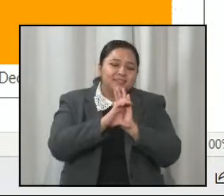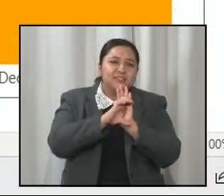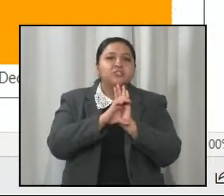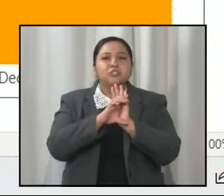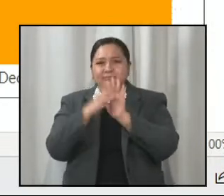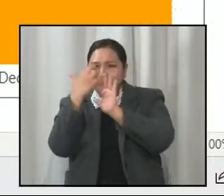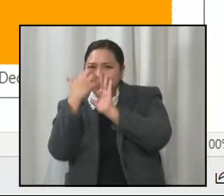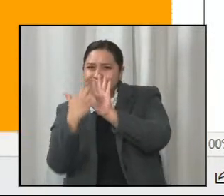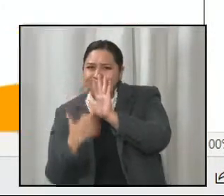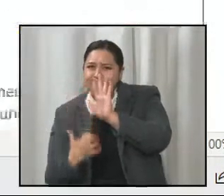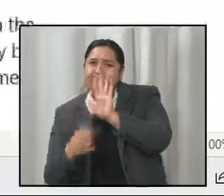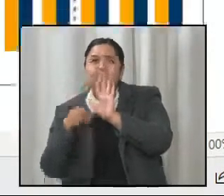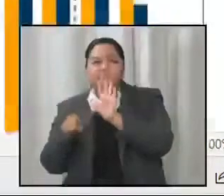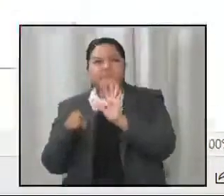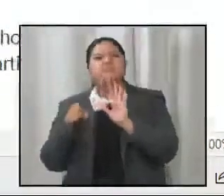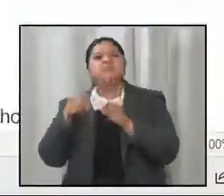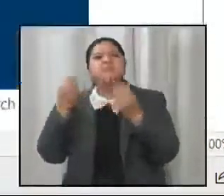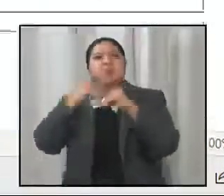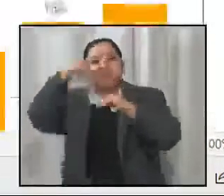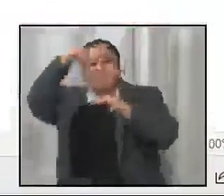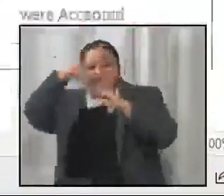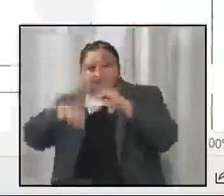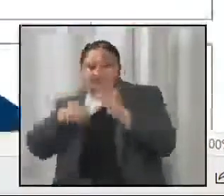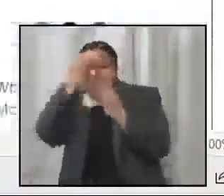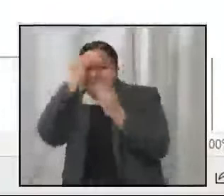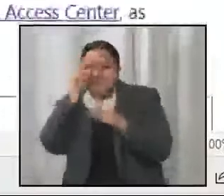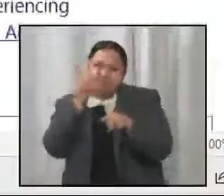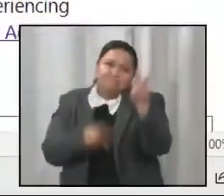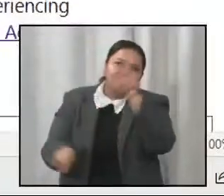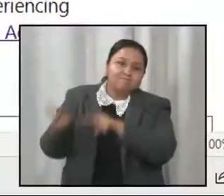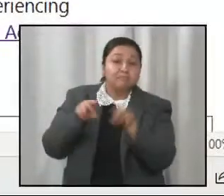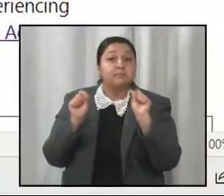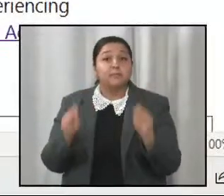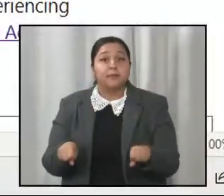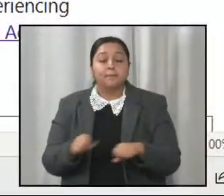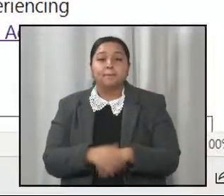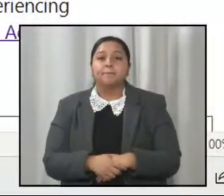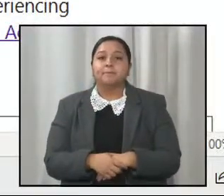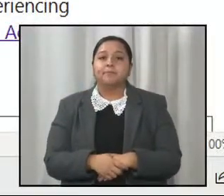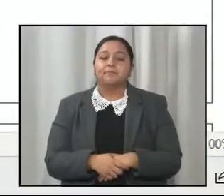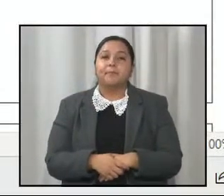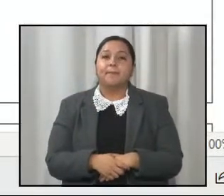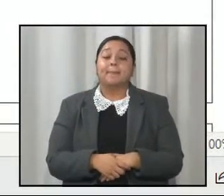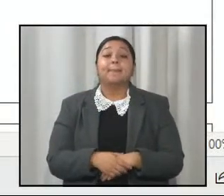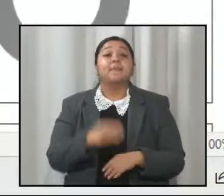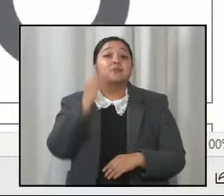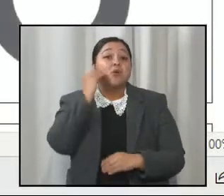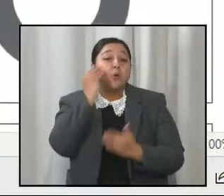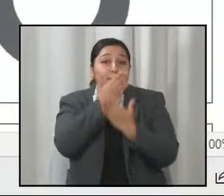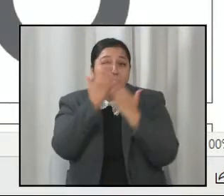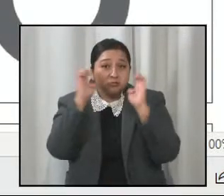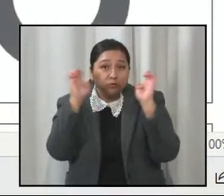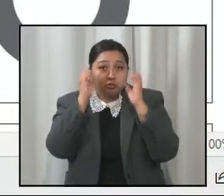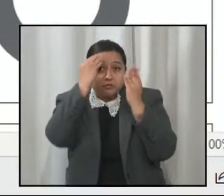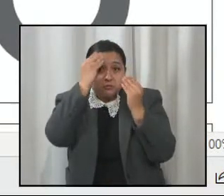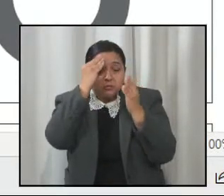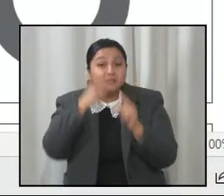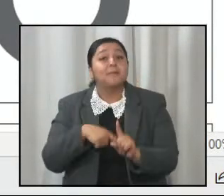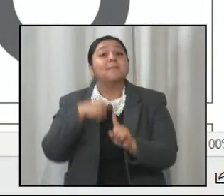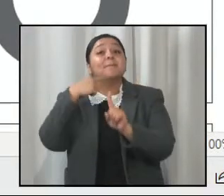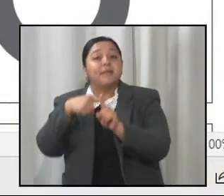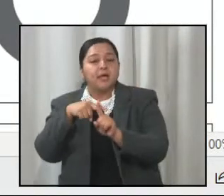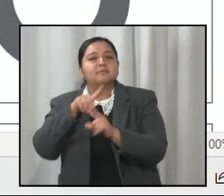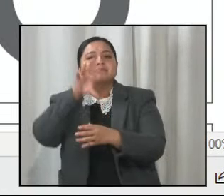Overview tab. Beyond the data related to the local homelessness emergency, you'll also be able to view